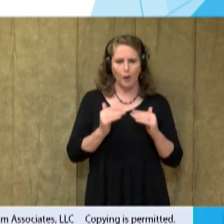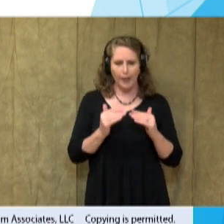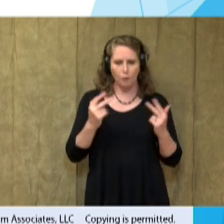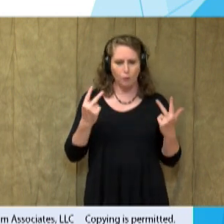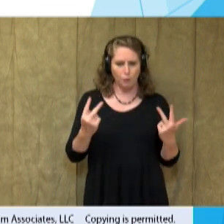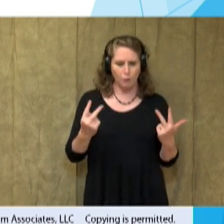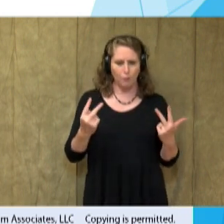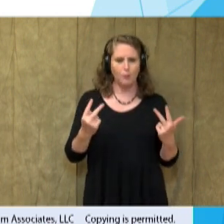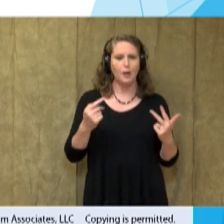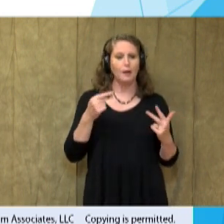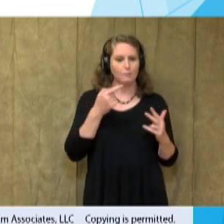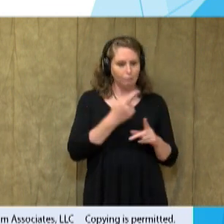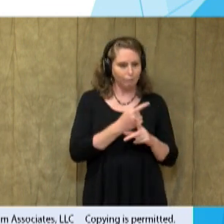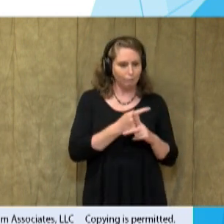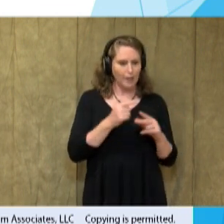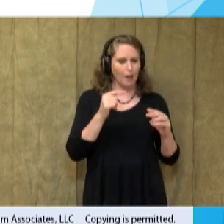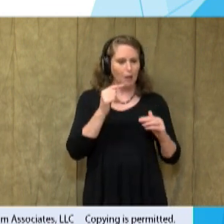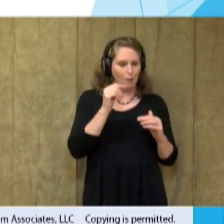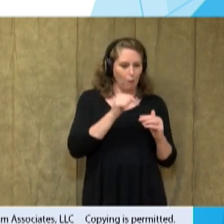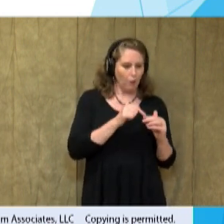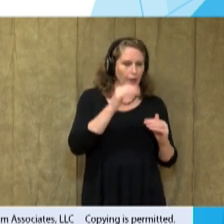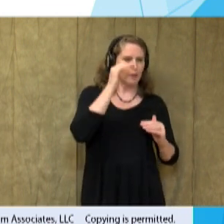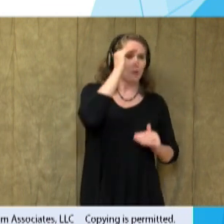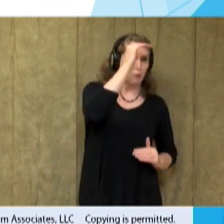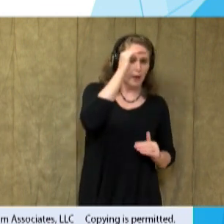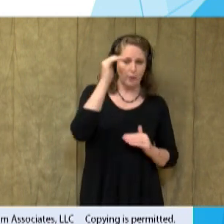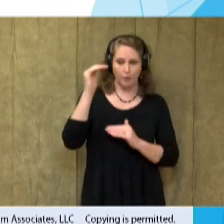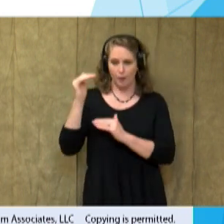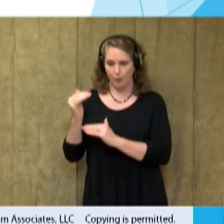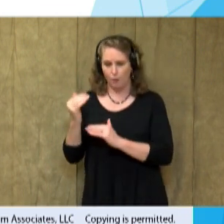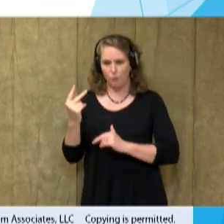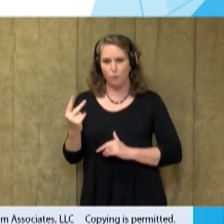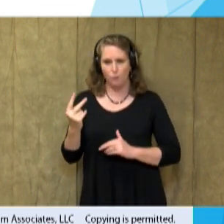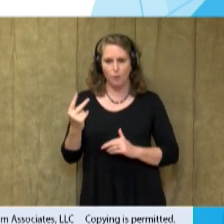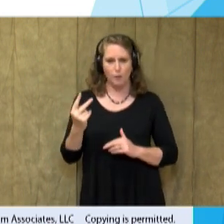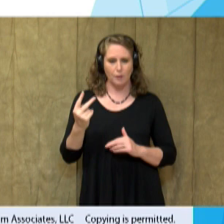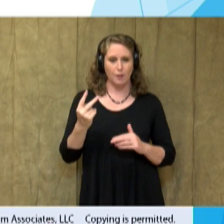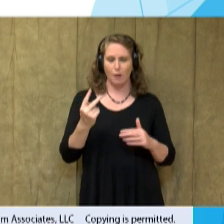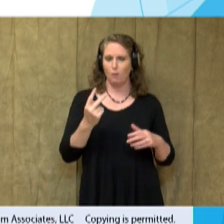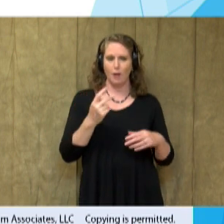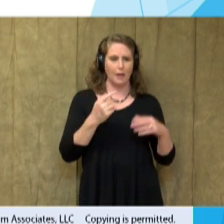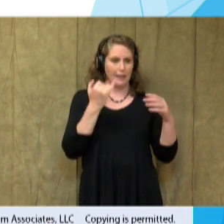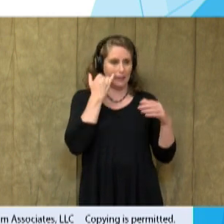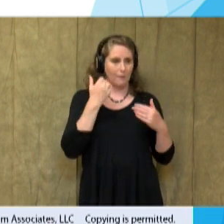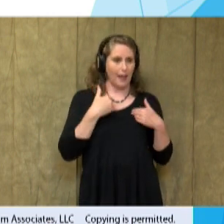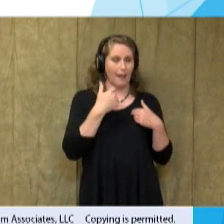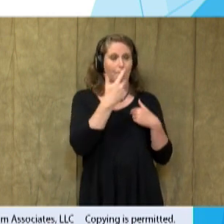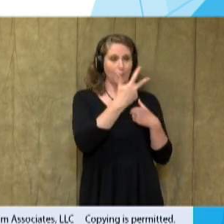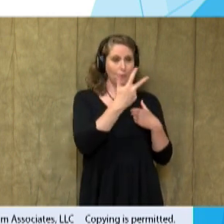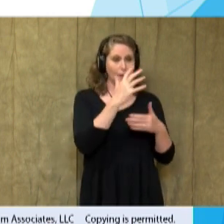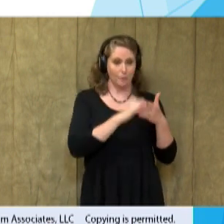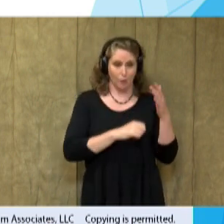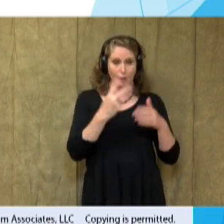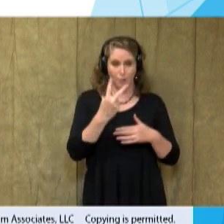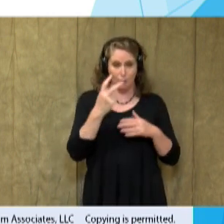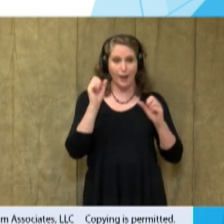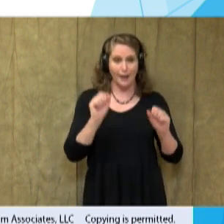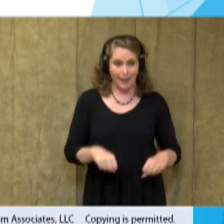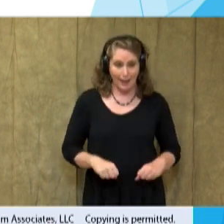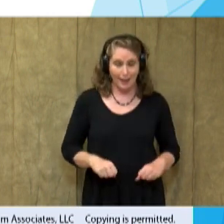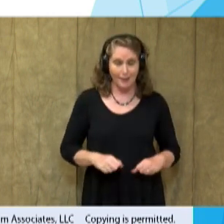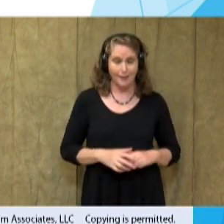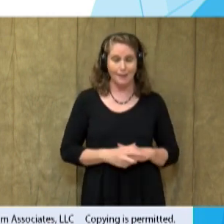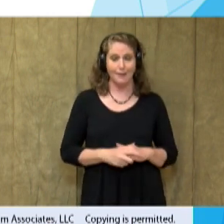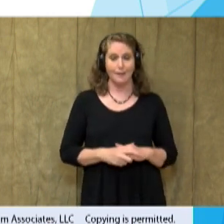That's right, 3 is greater than 2. So if I have 3, can I take 2 away from it? I can. I can take 2 away.